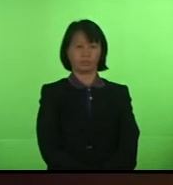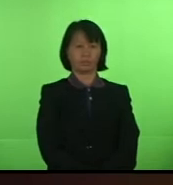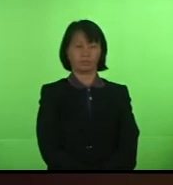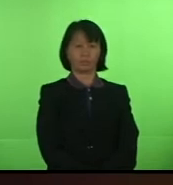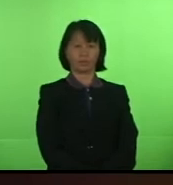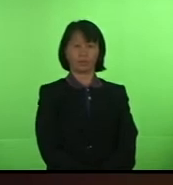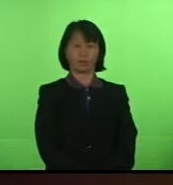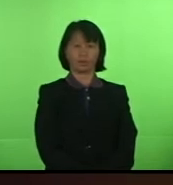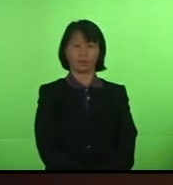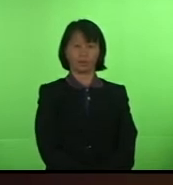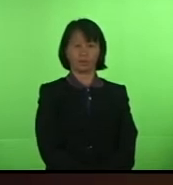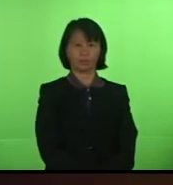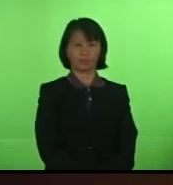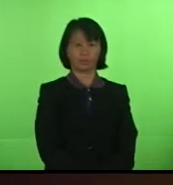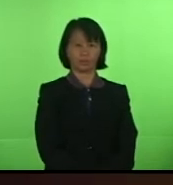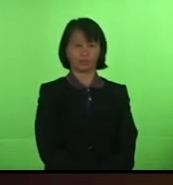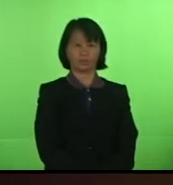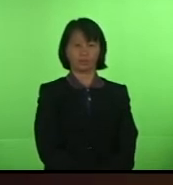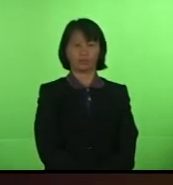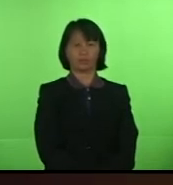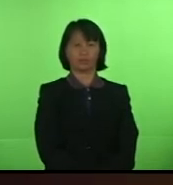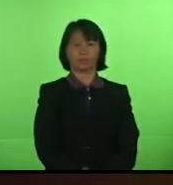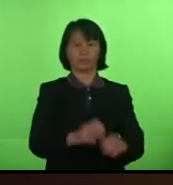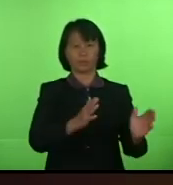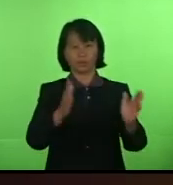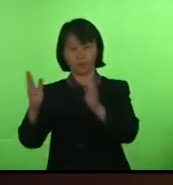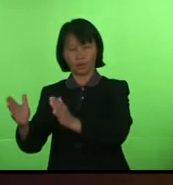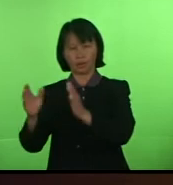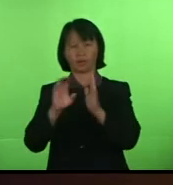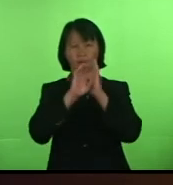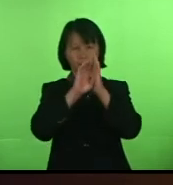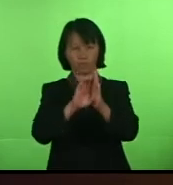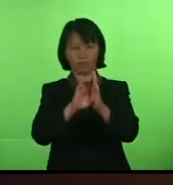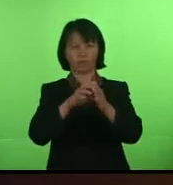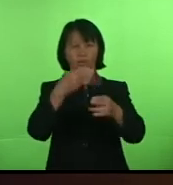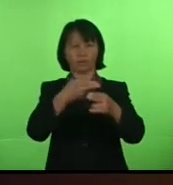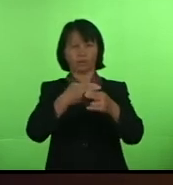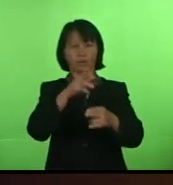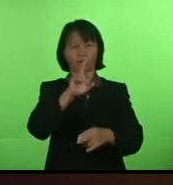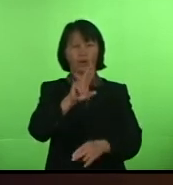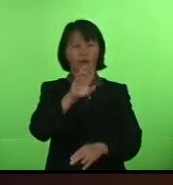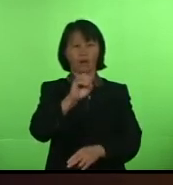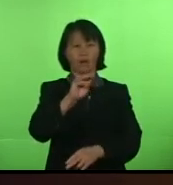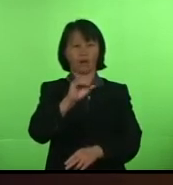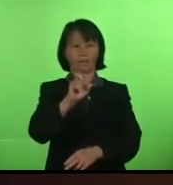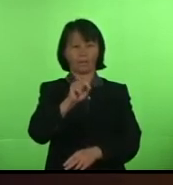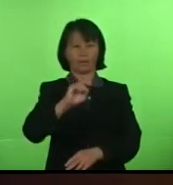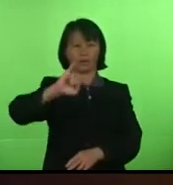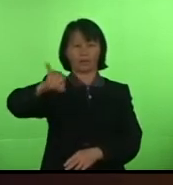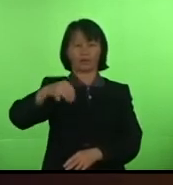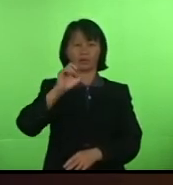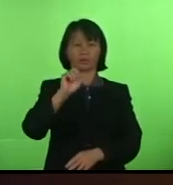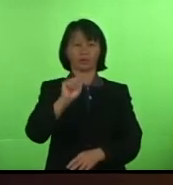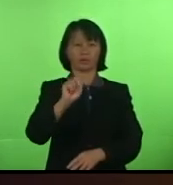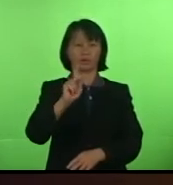Okay, the next model is called the Roman Jacobson's model. As you can see, this diagram